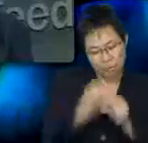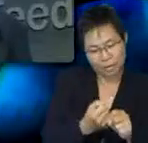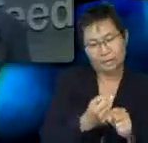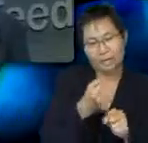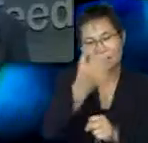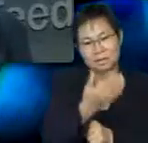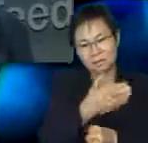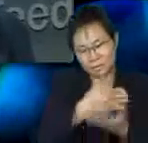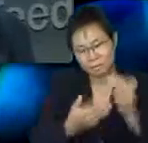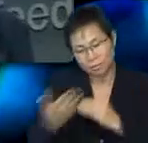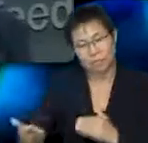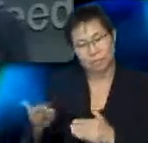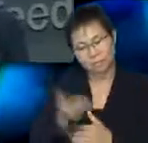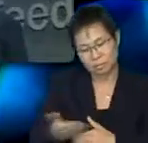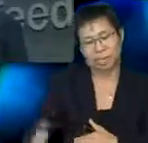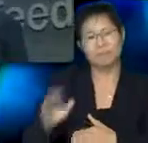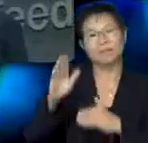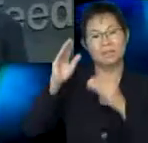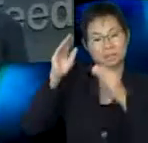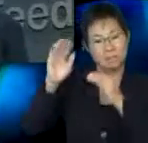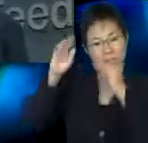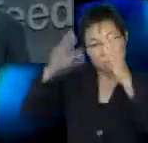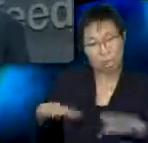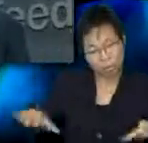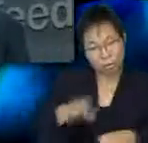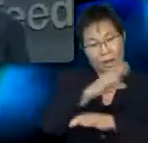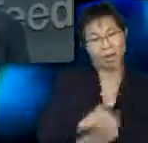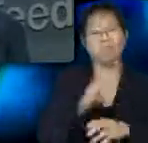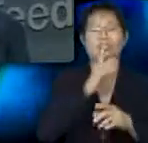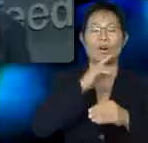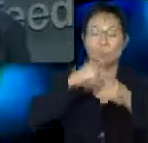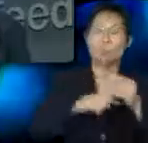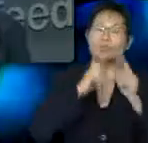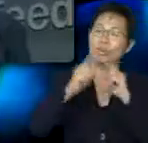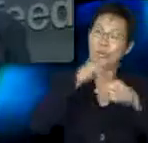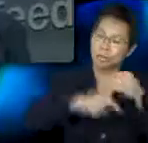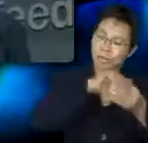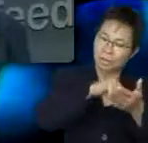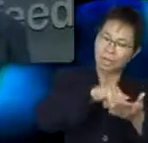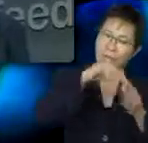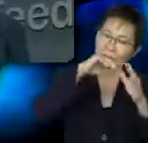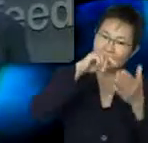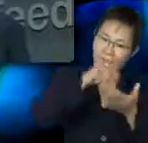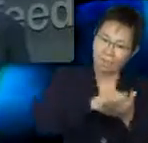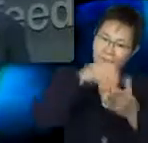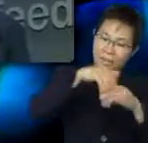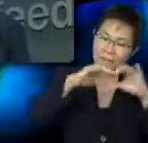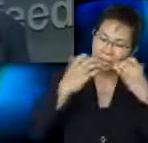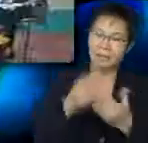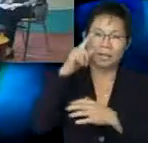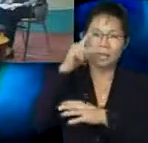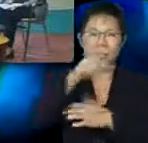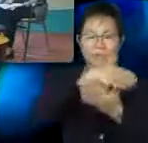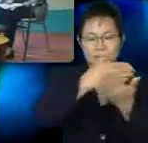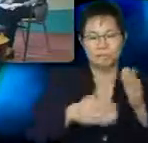something the way she has done herself and how they can then talk about it in class. Let us look at some of the